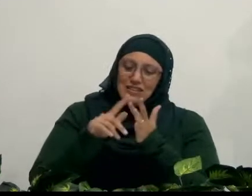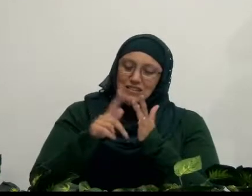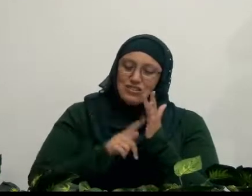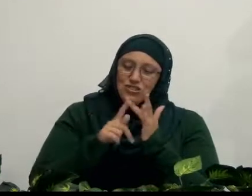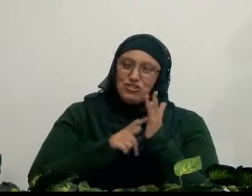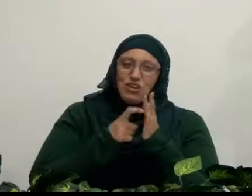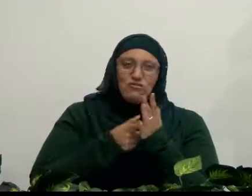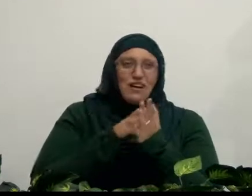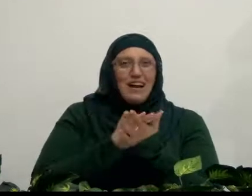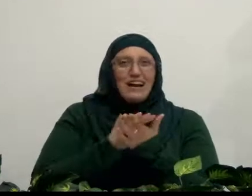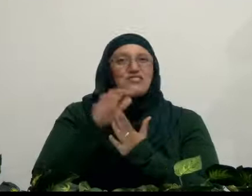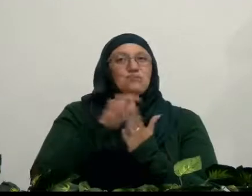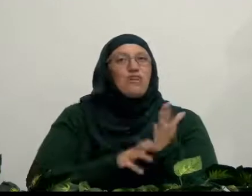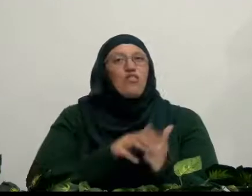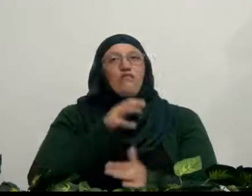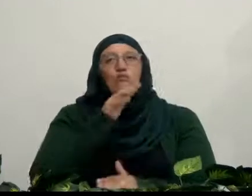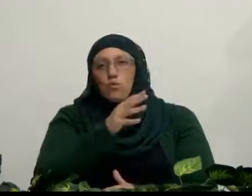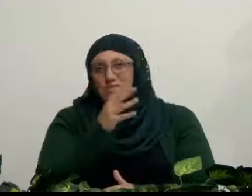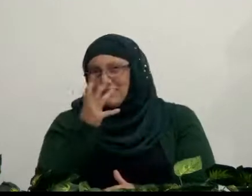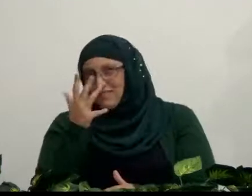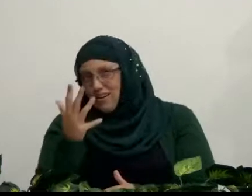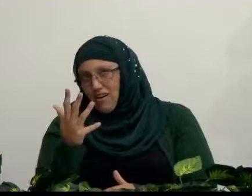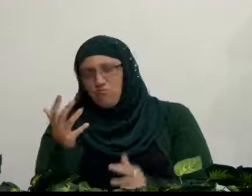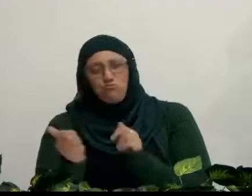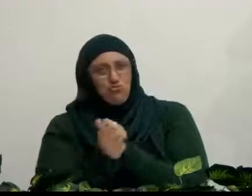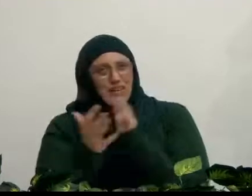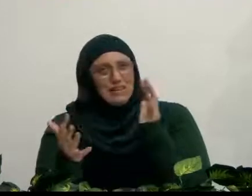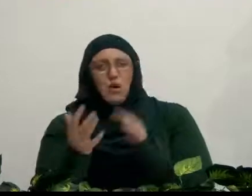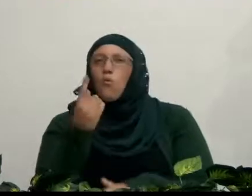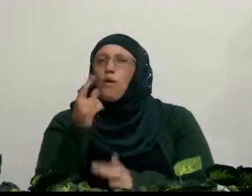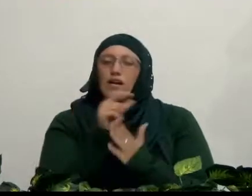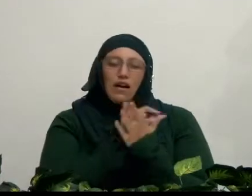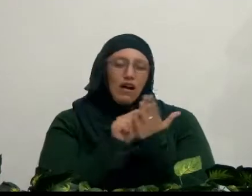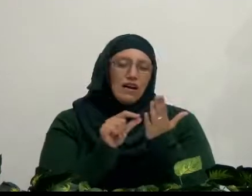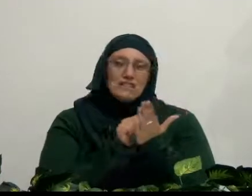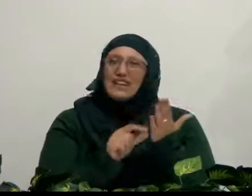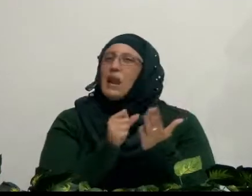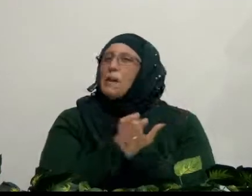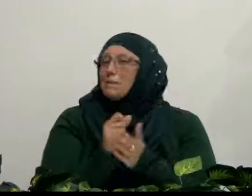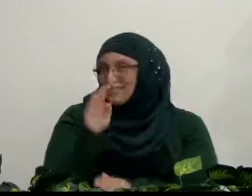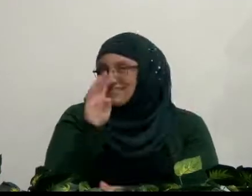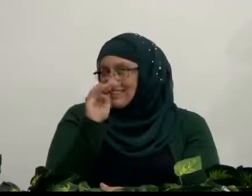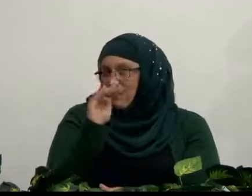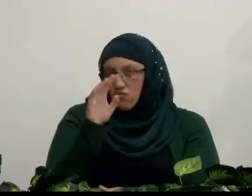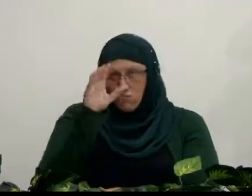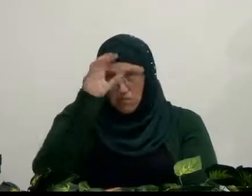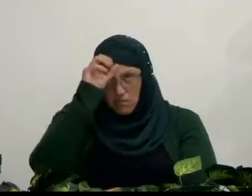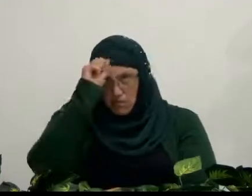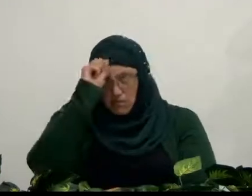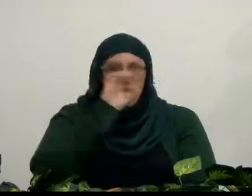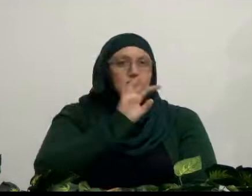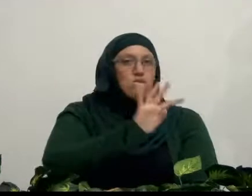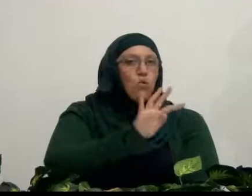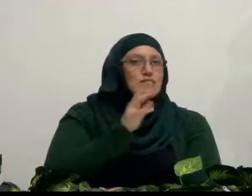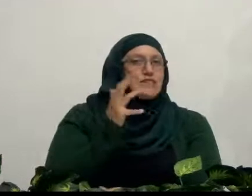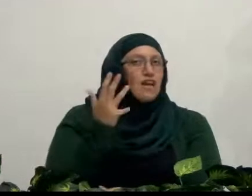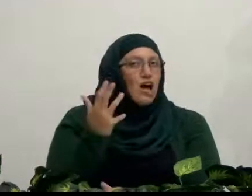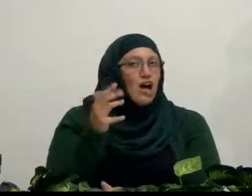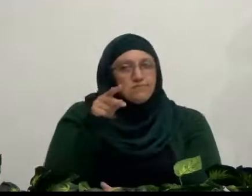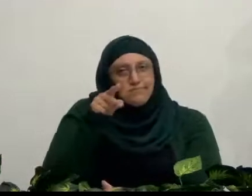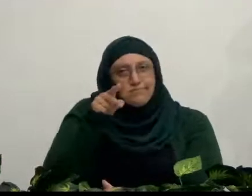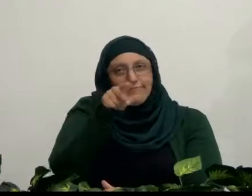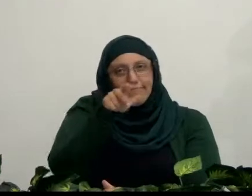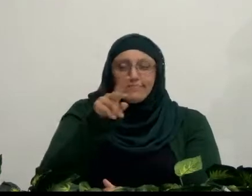was revealed. One of the ayat of the surah is ayah number 10. Remember, surah 49, surah